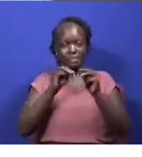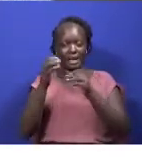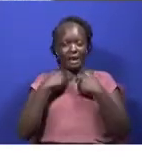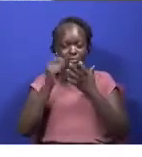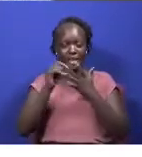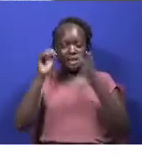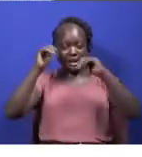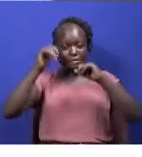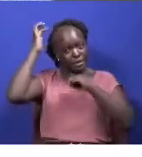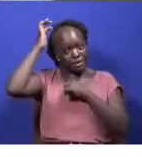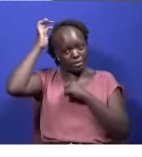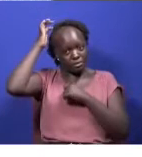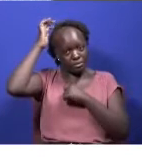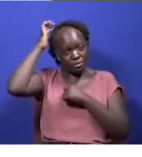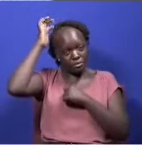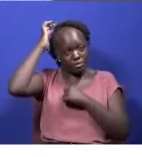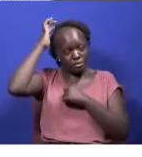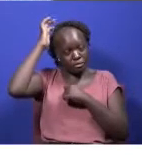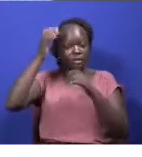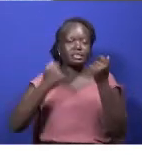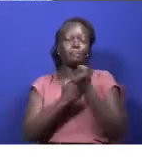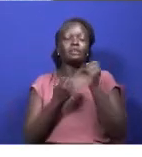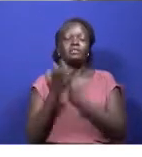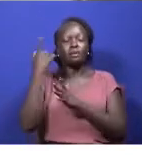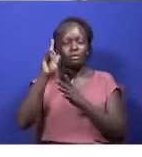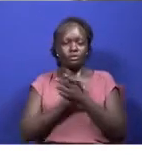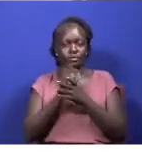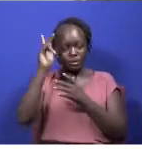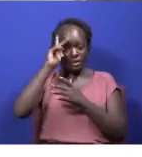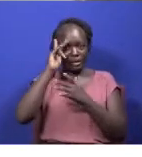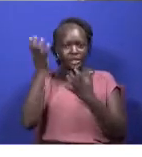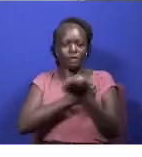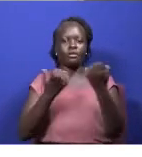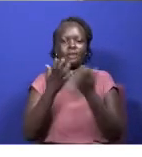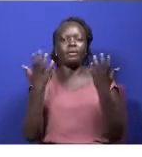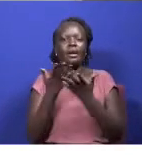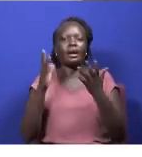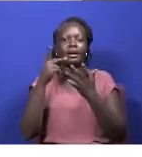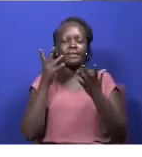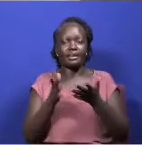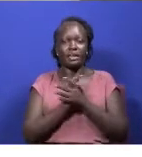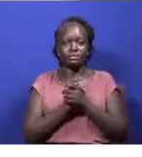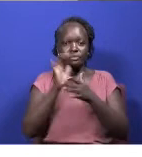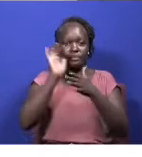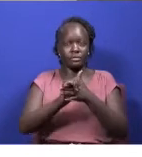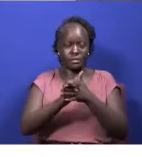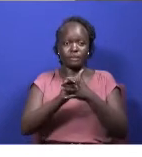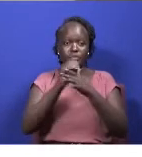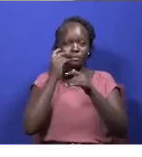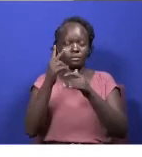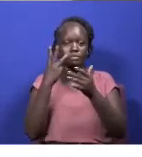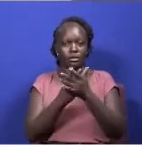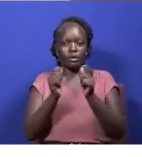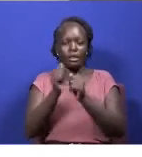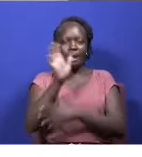memorandum of understanding to support the development of the knowledge economy in Kenya. The partnership, witnessed by